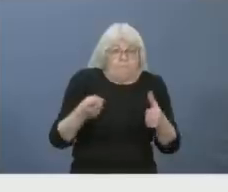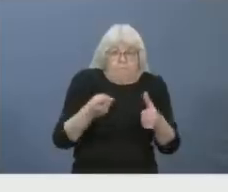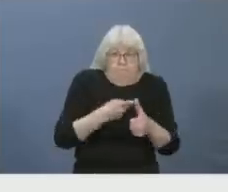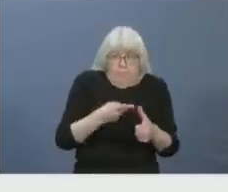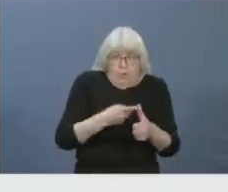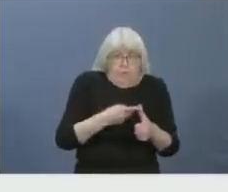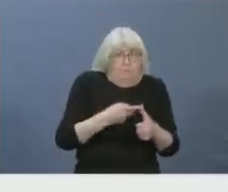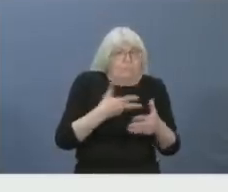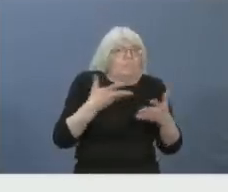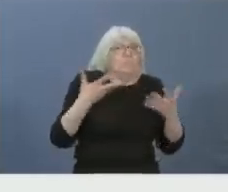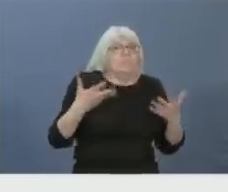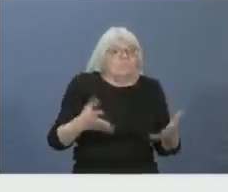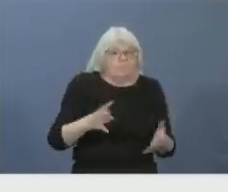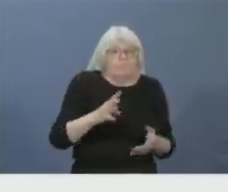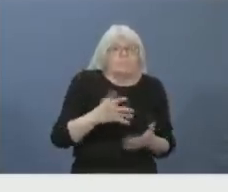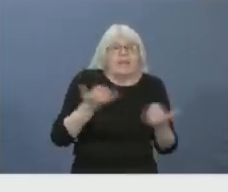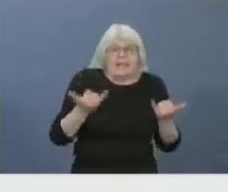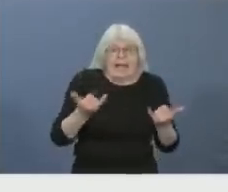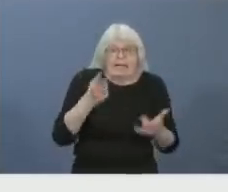pour dire que je vais donner